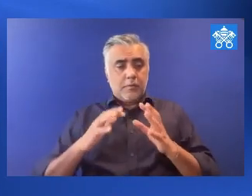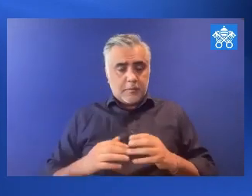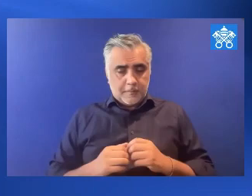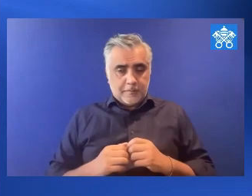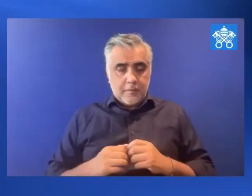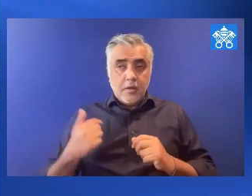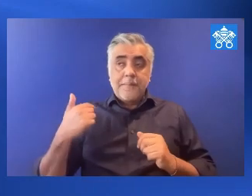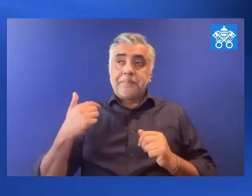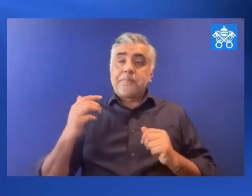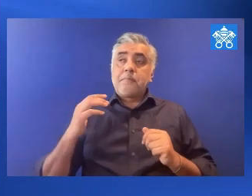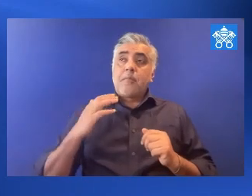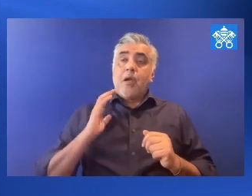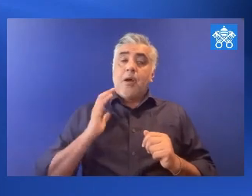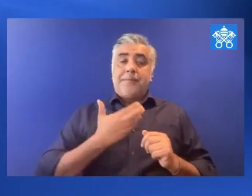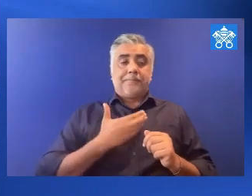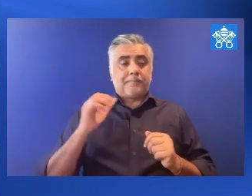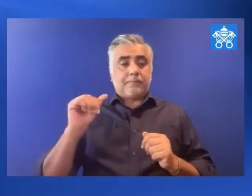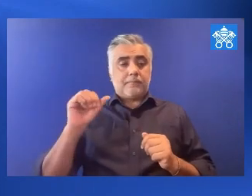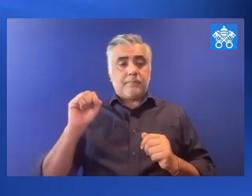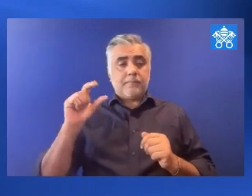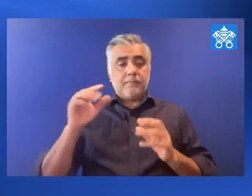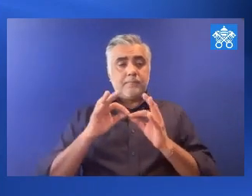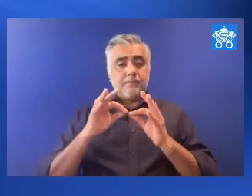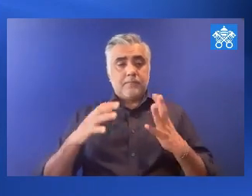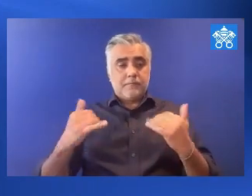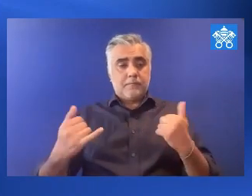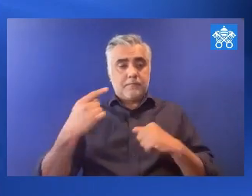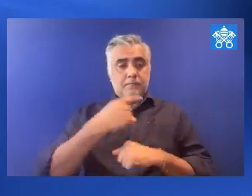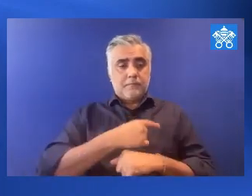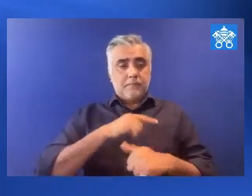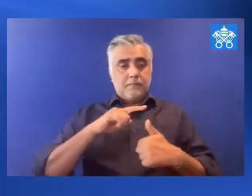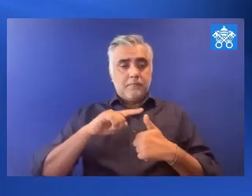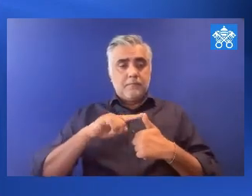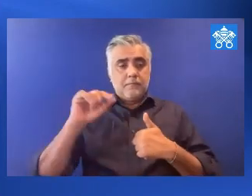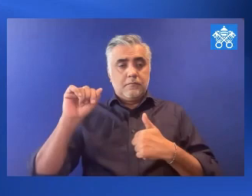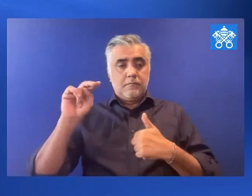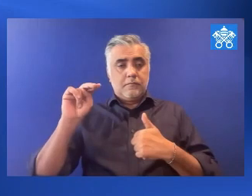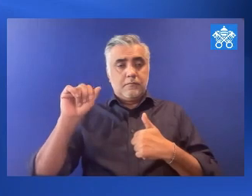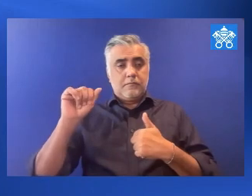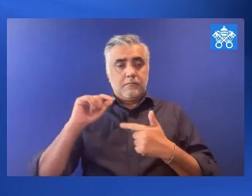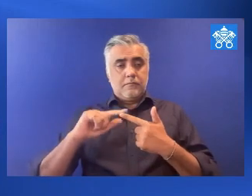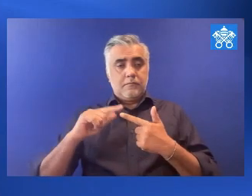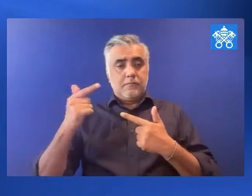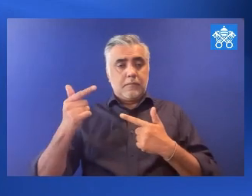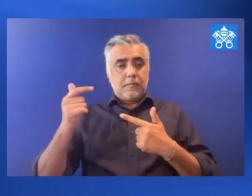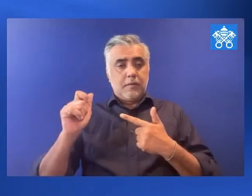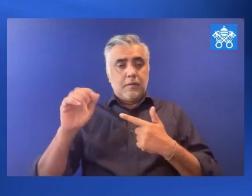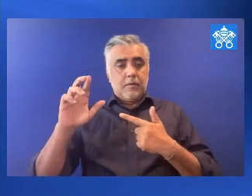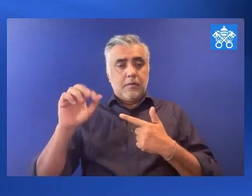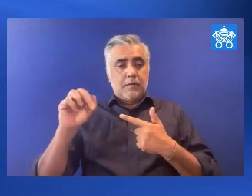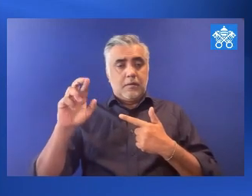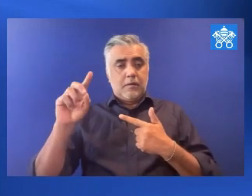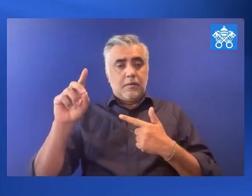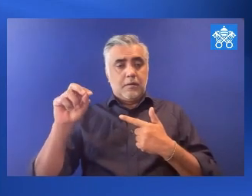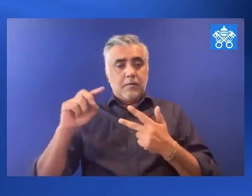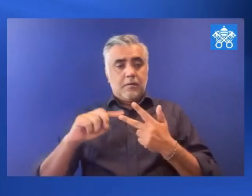Audience. Do allow me to first acknowledge our partner television and radio stations of Luminous Radio,